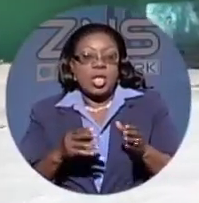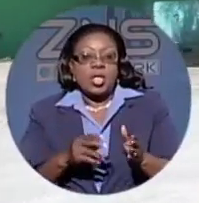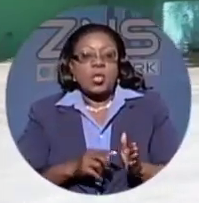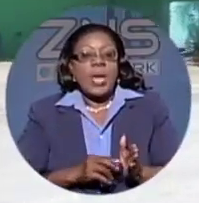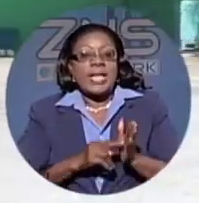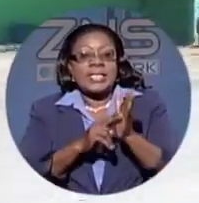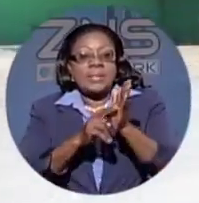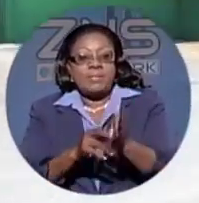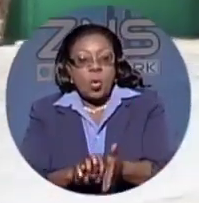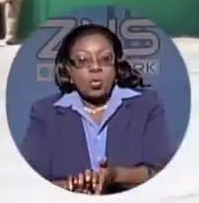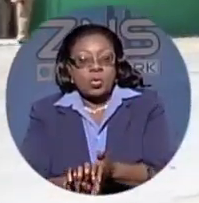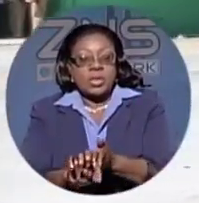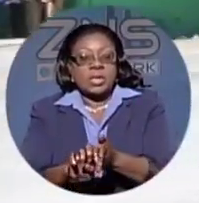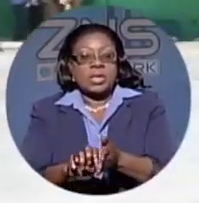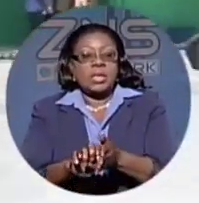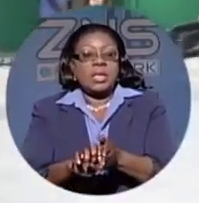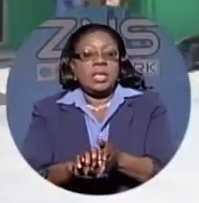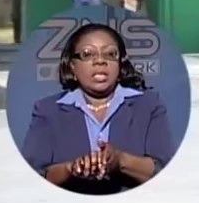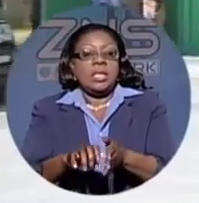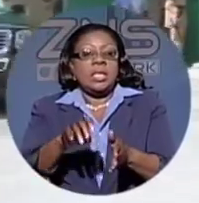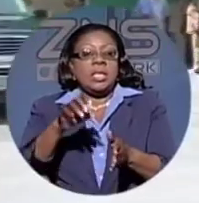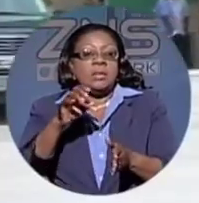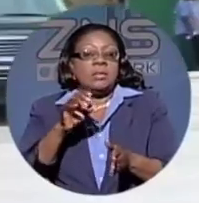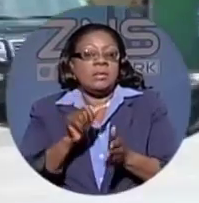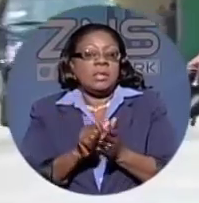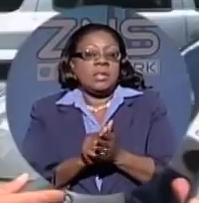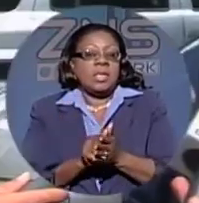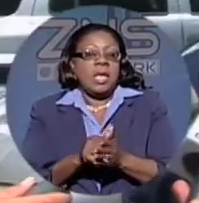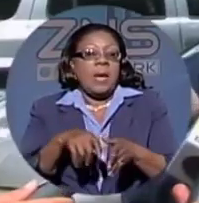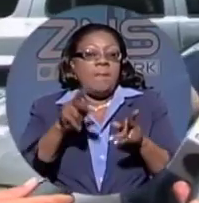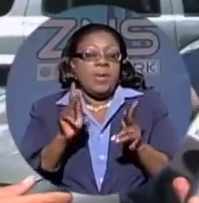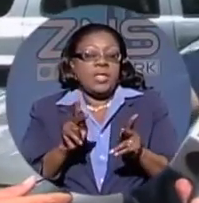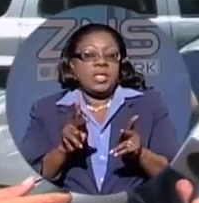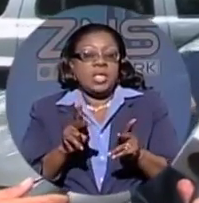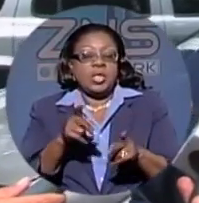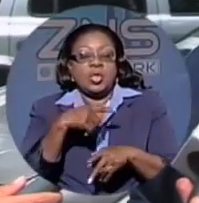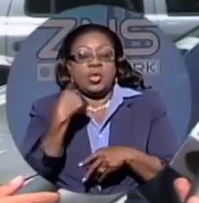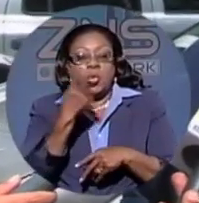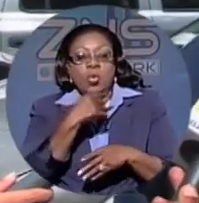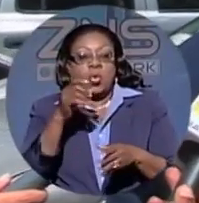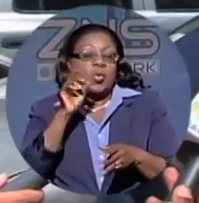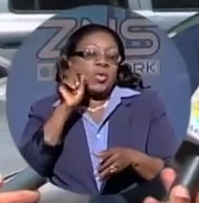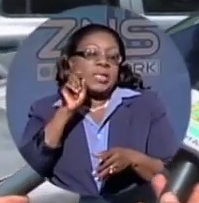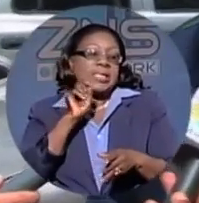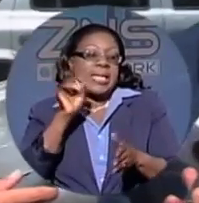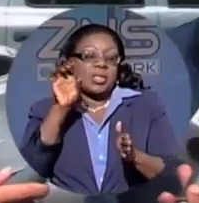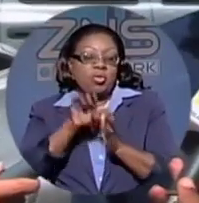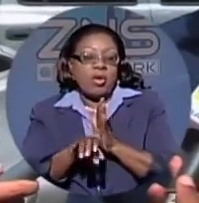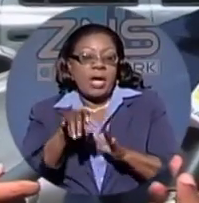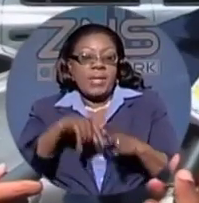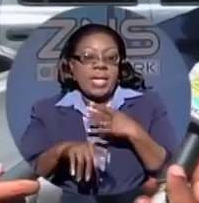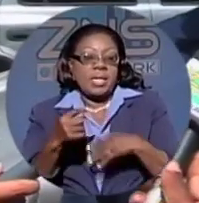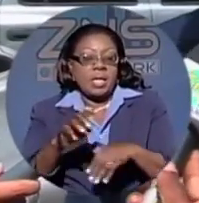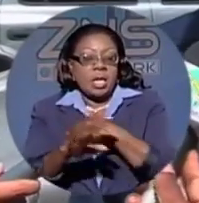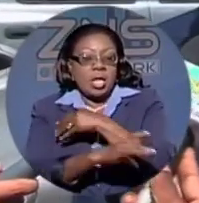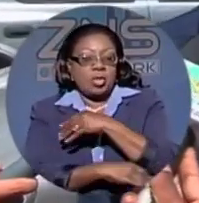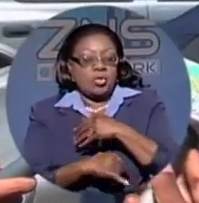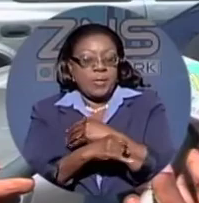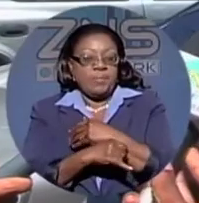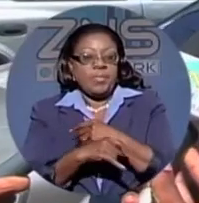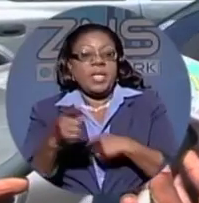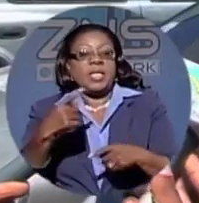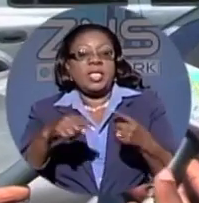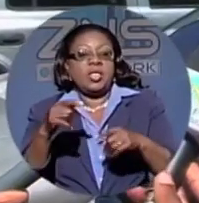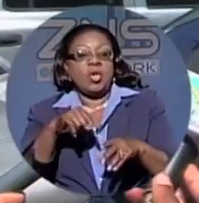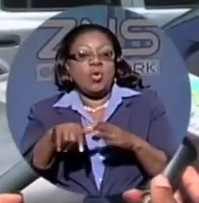and pedophiles in the country. They should be exposed to the fullest. They should be prosecuted to the fullest